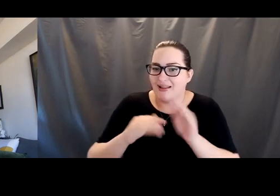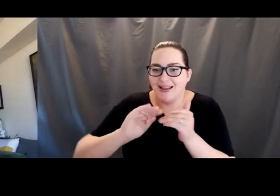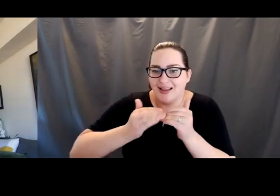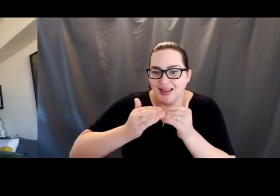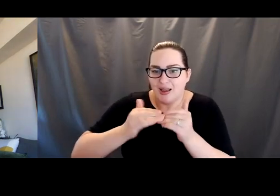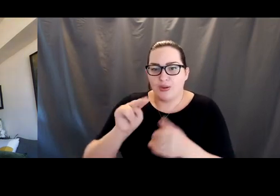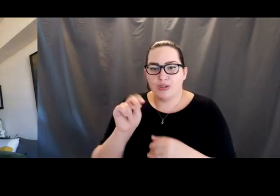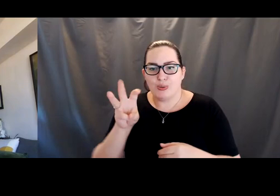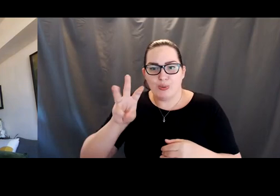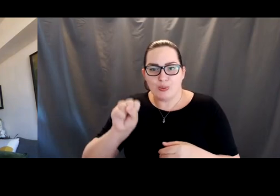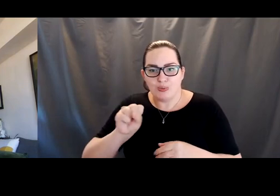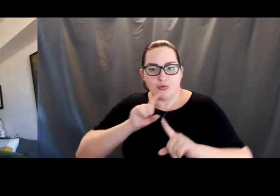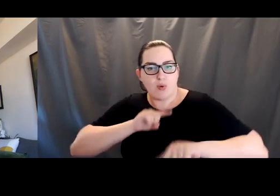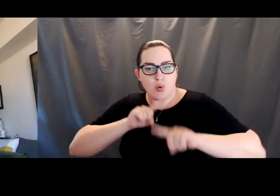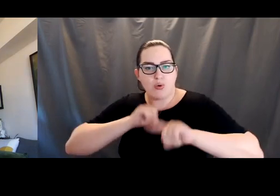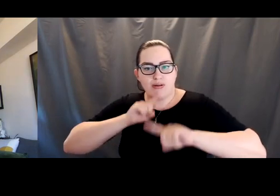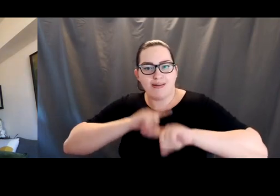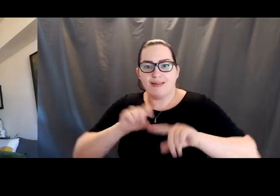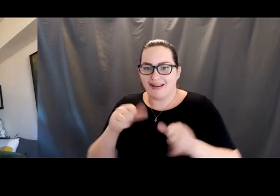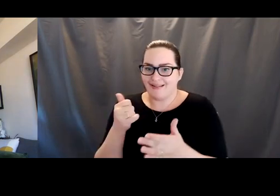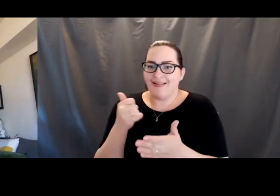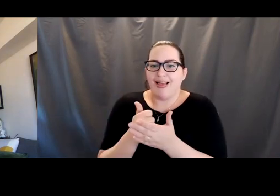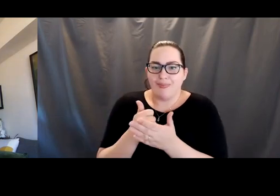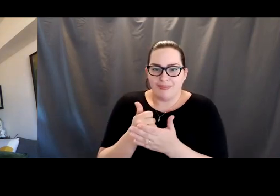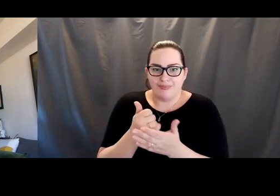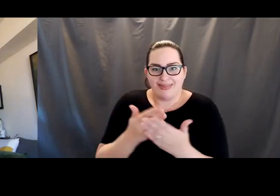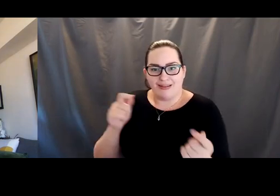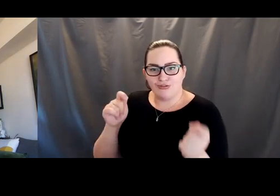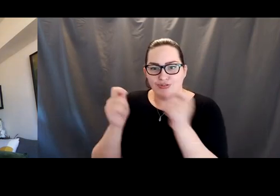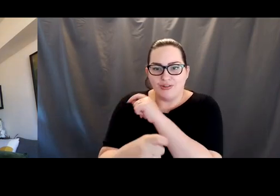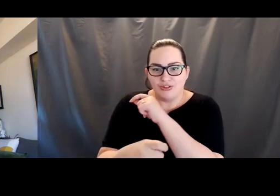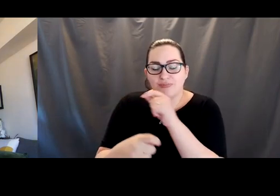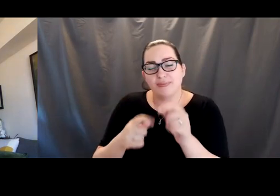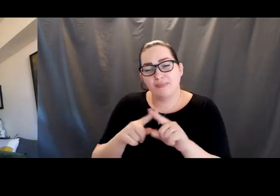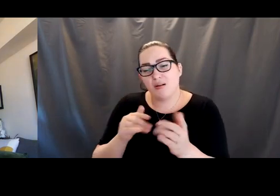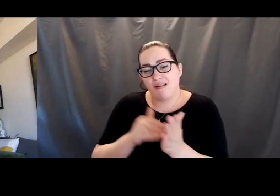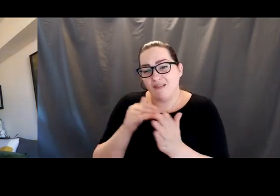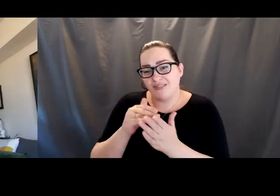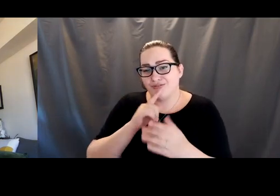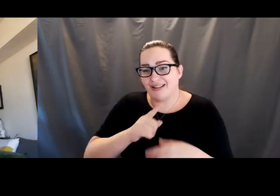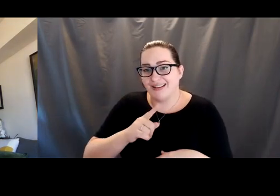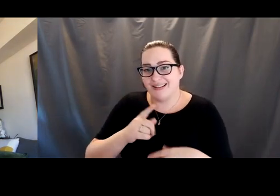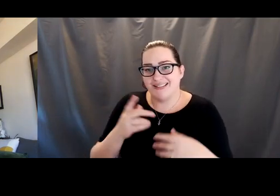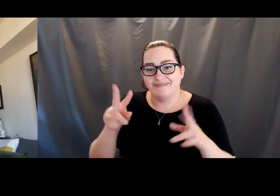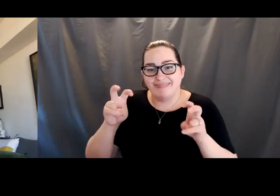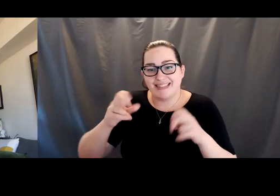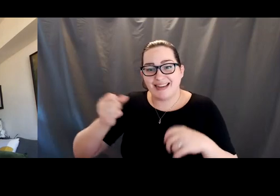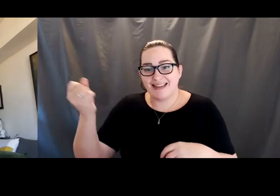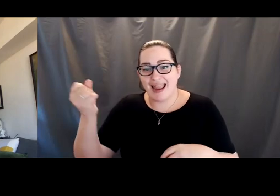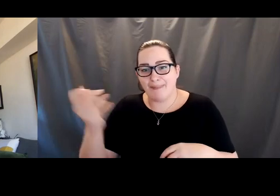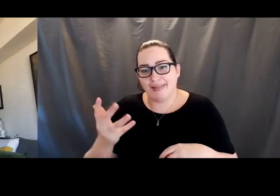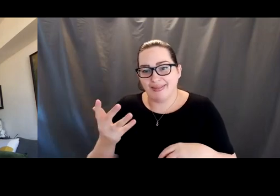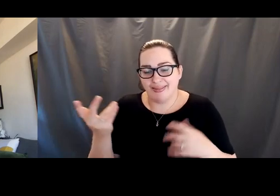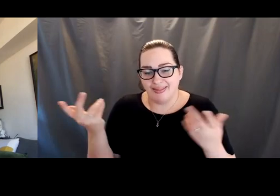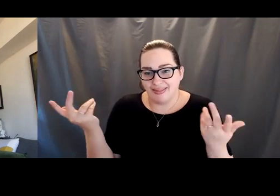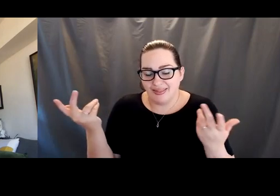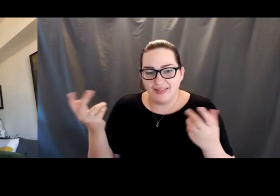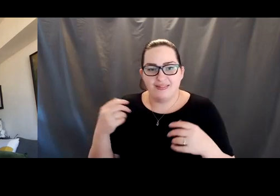enact change. And often it's just sort of a gamble. You're hoping. Actually, every time I've done this, it's a gamble. You